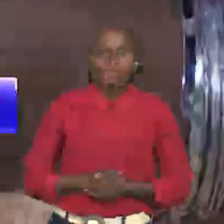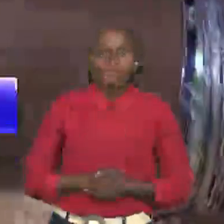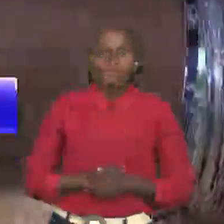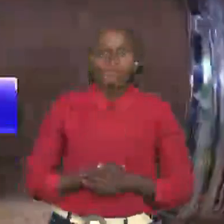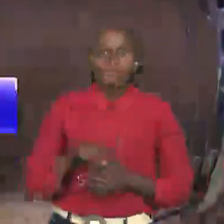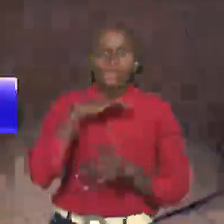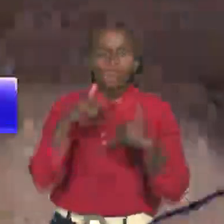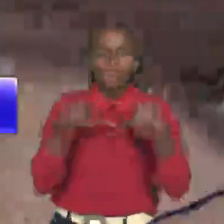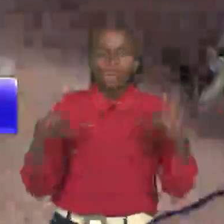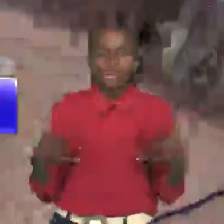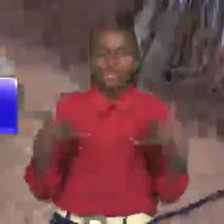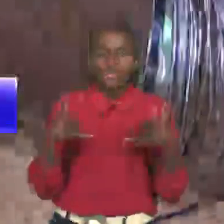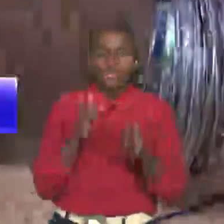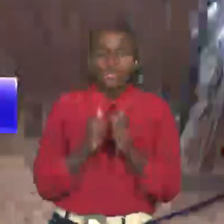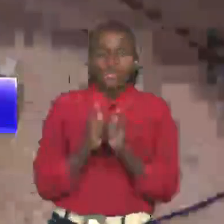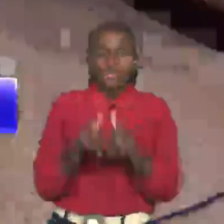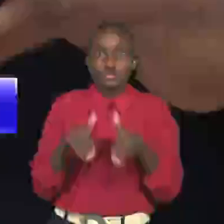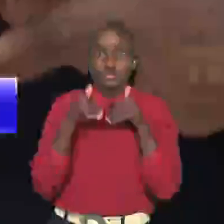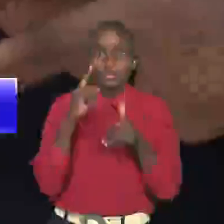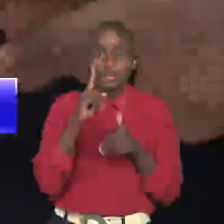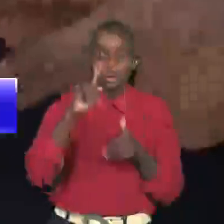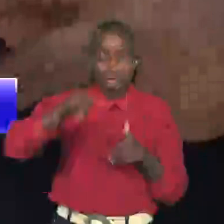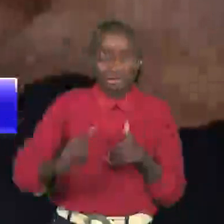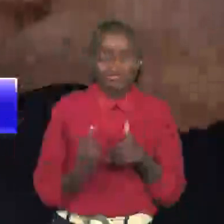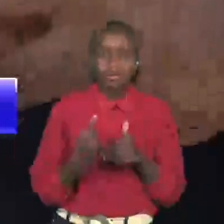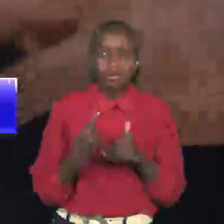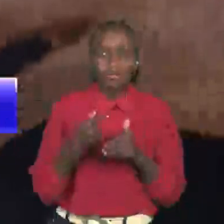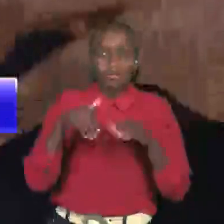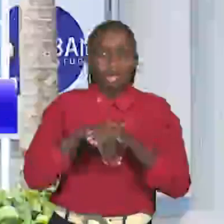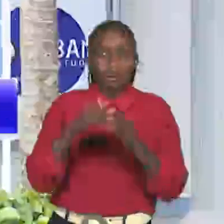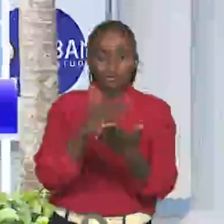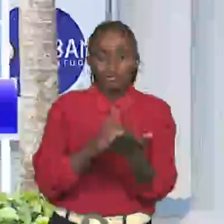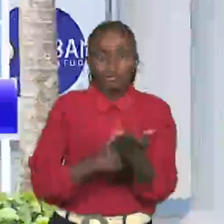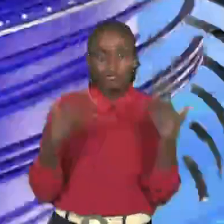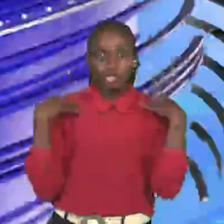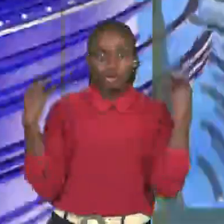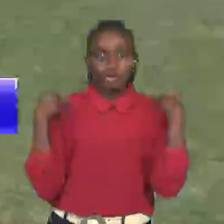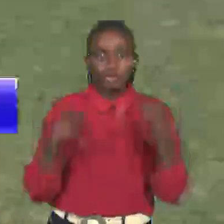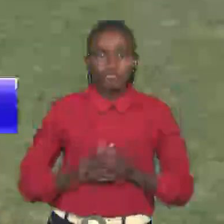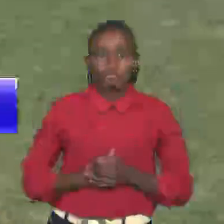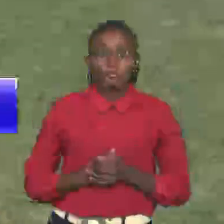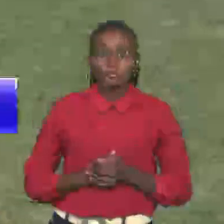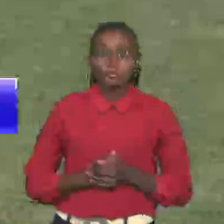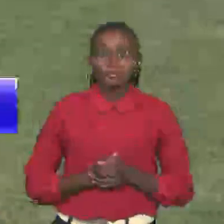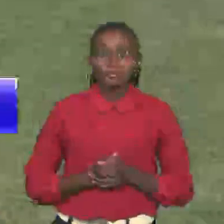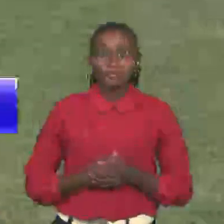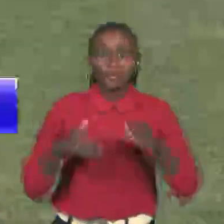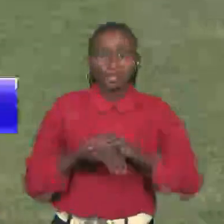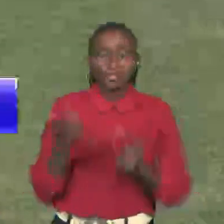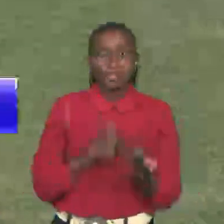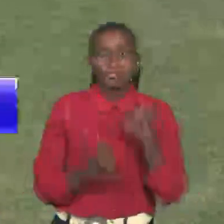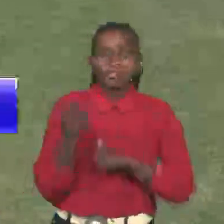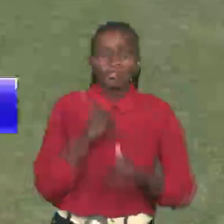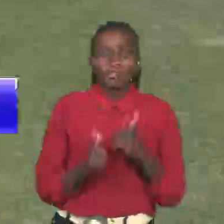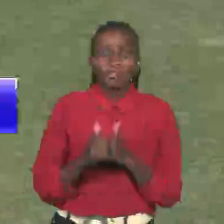Deadline looms for old generation 1,000 shillings note in demonetization exercise. And in sports,